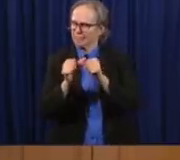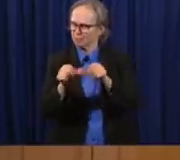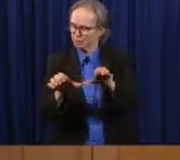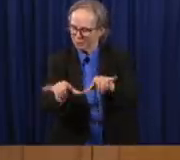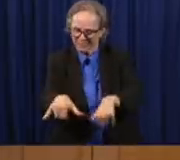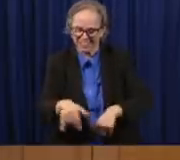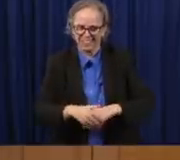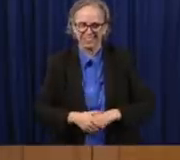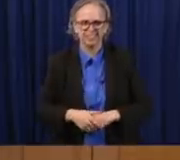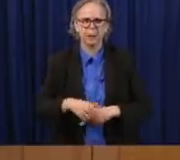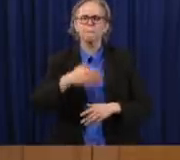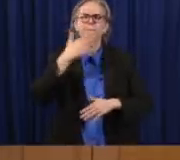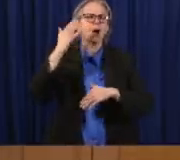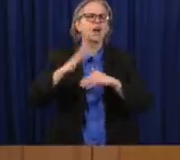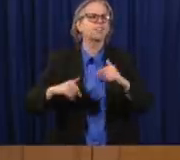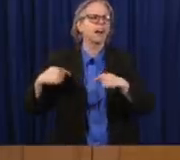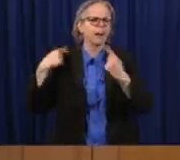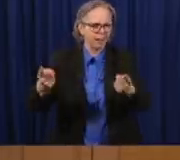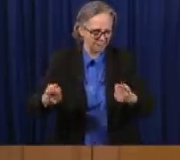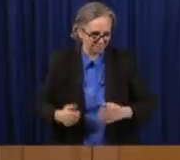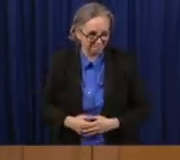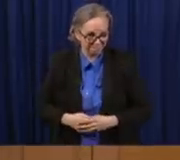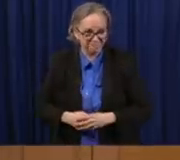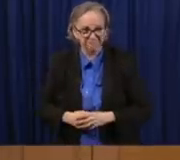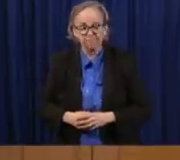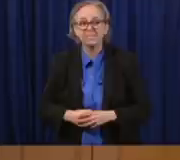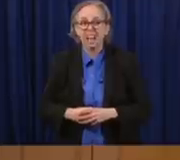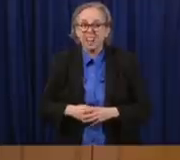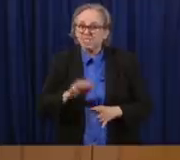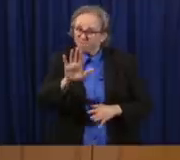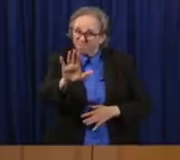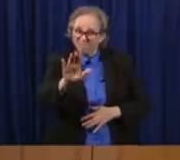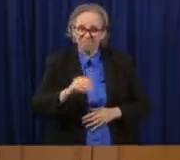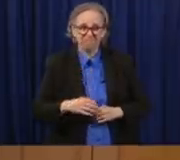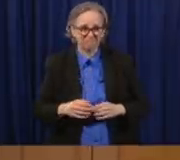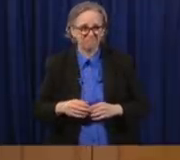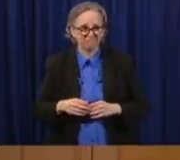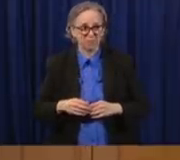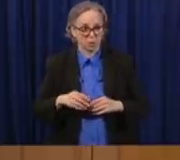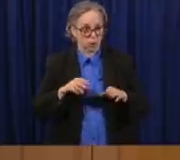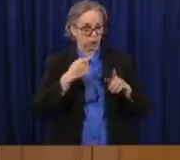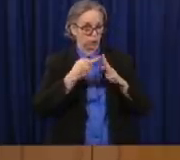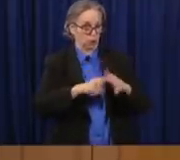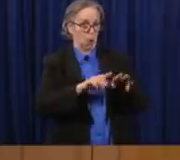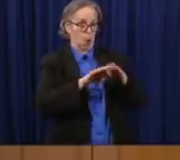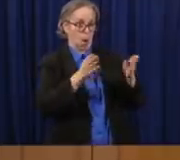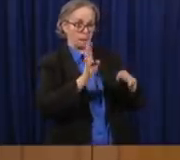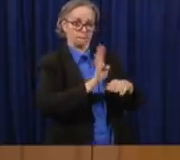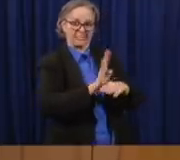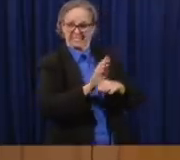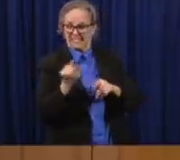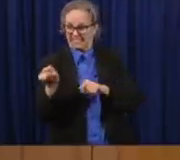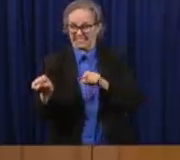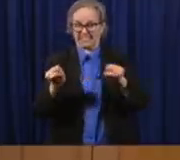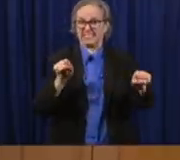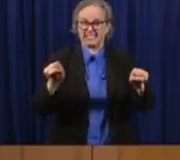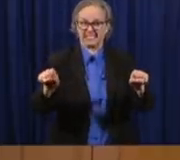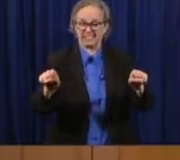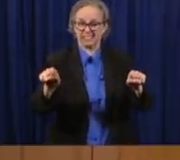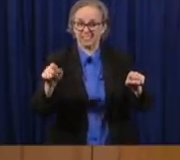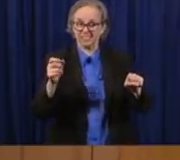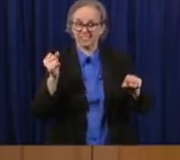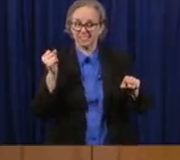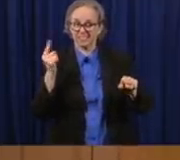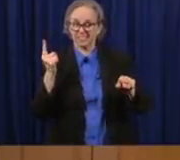ever, because we know as we slowly return to activities, it will increase slightly our chance of